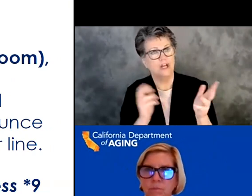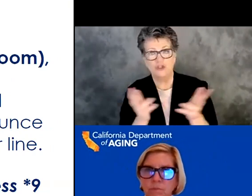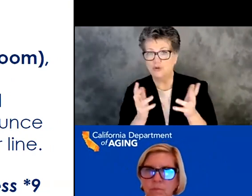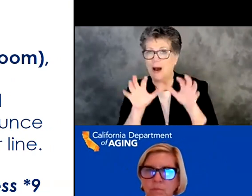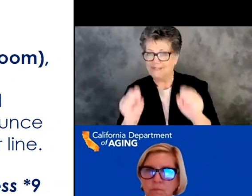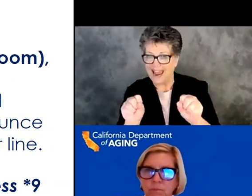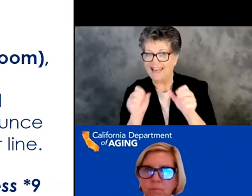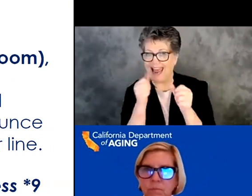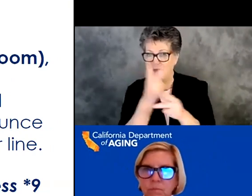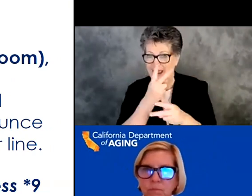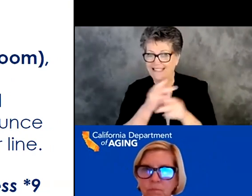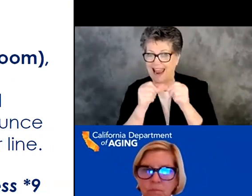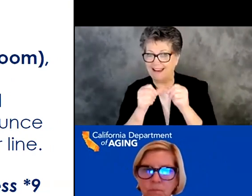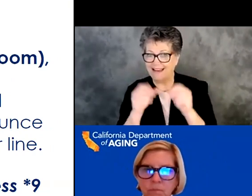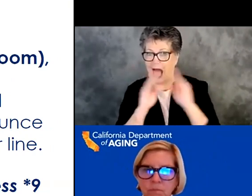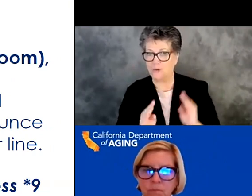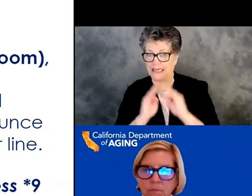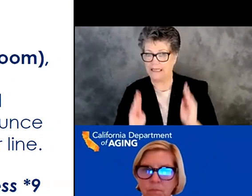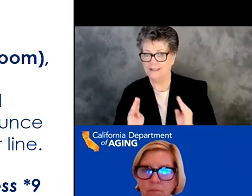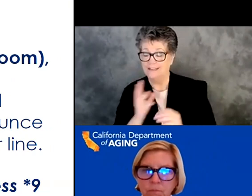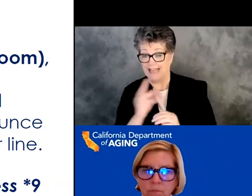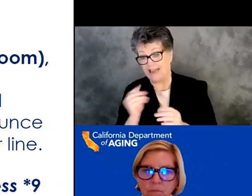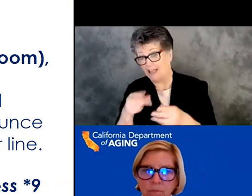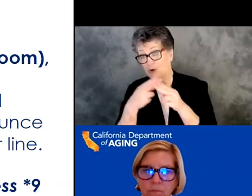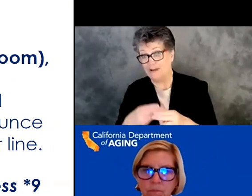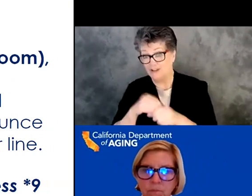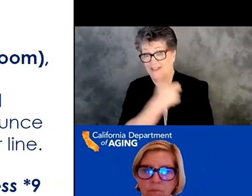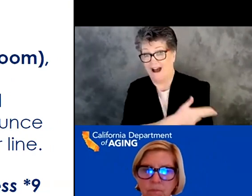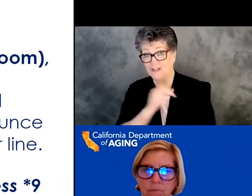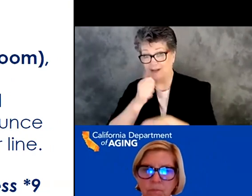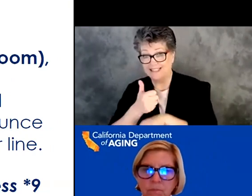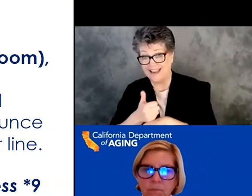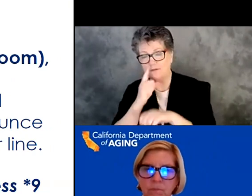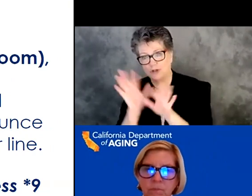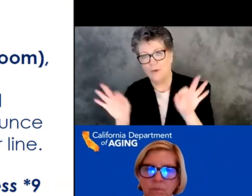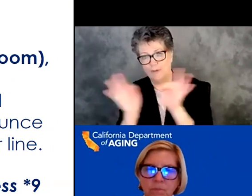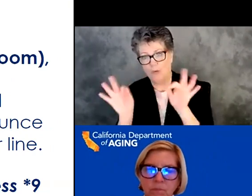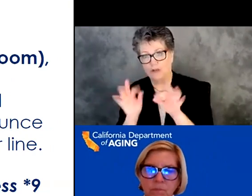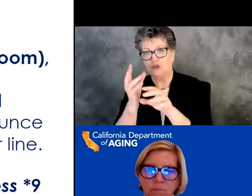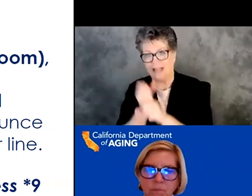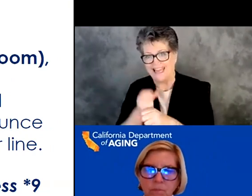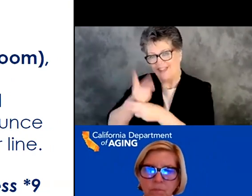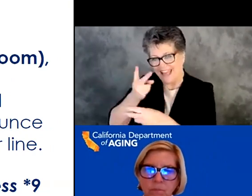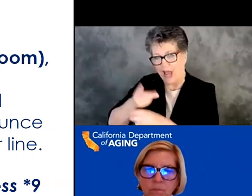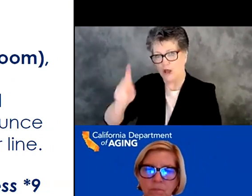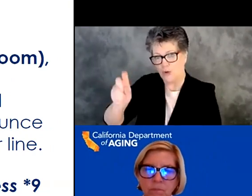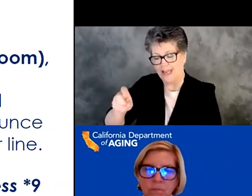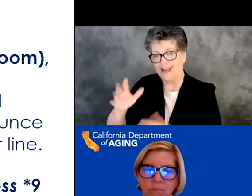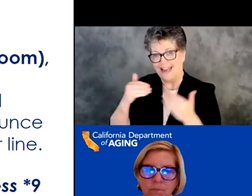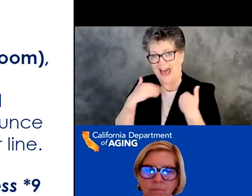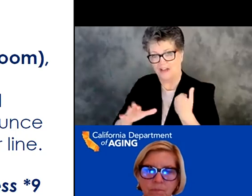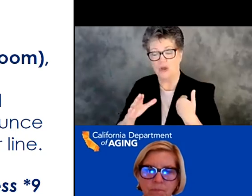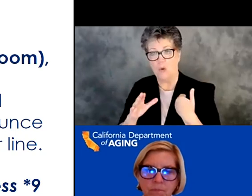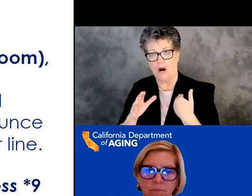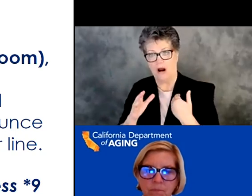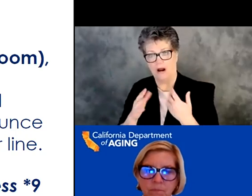obtain and maintain housing. And it's also, as you mentioned in the hospital setting, so important to getting the care that you need and having your wishes